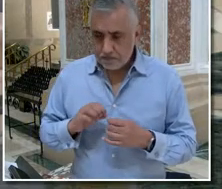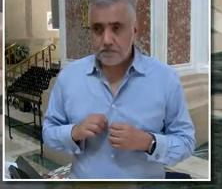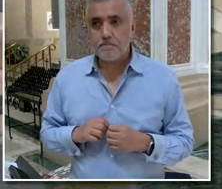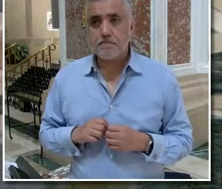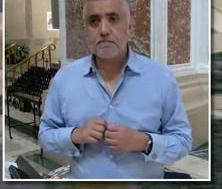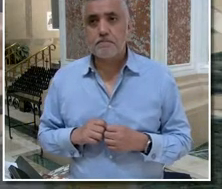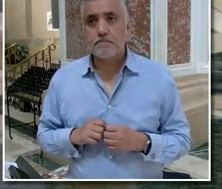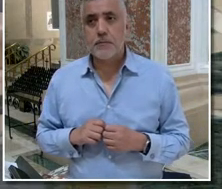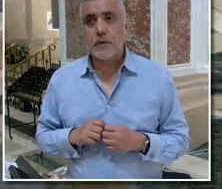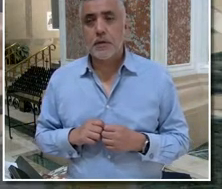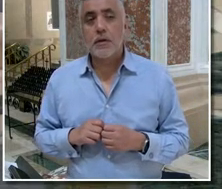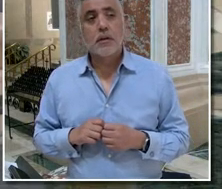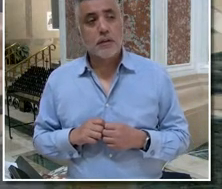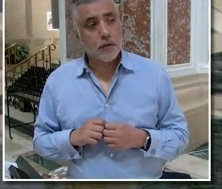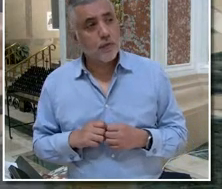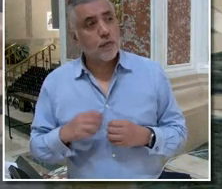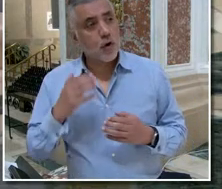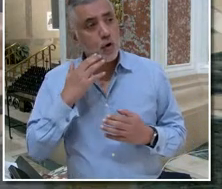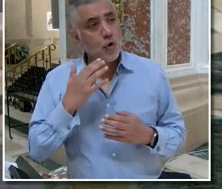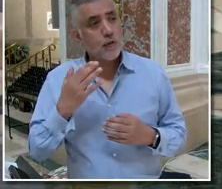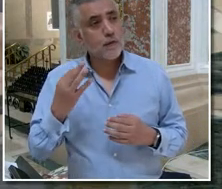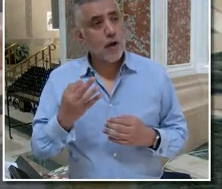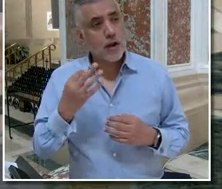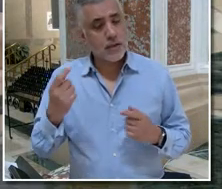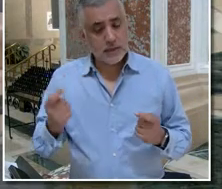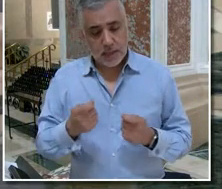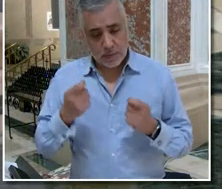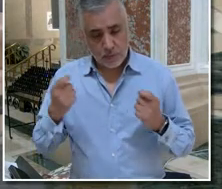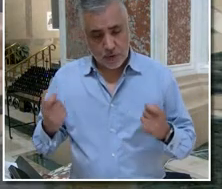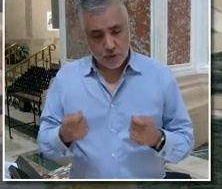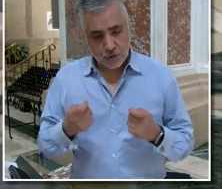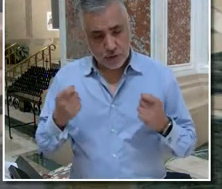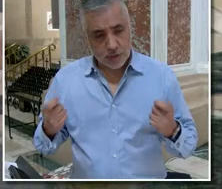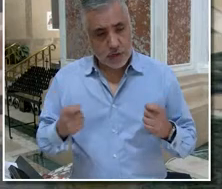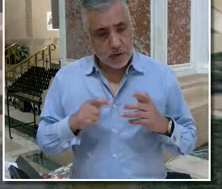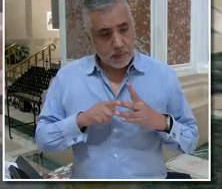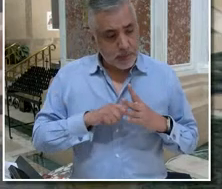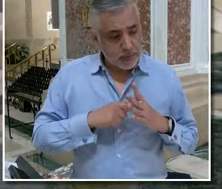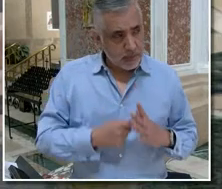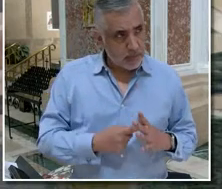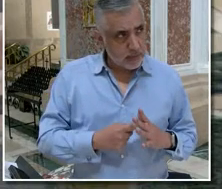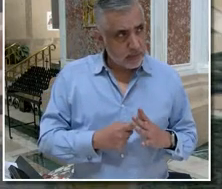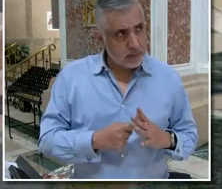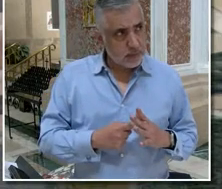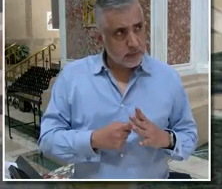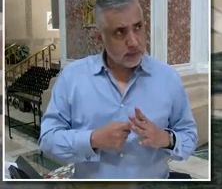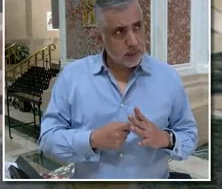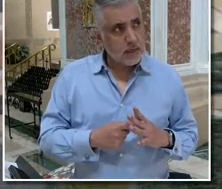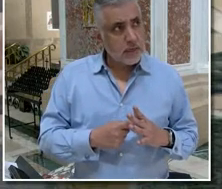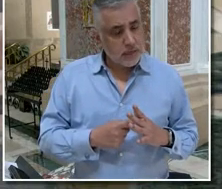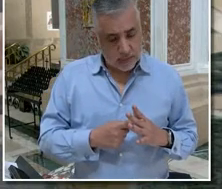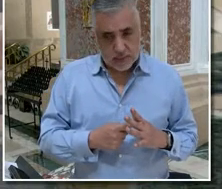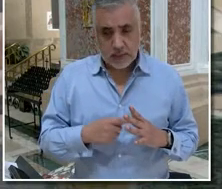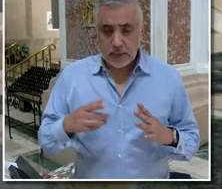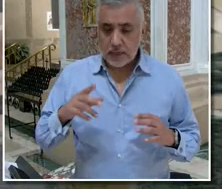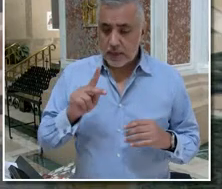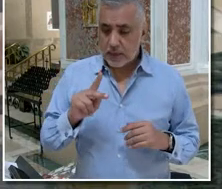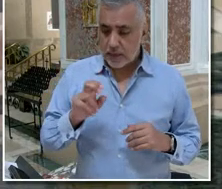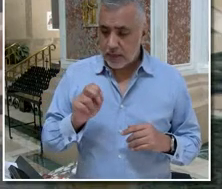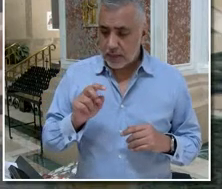The stage for our Good Friday celebration begins in the Kendron